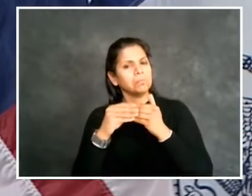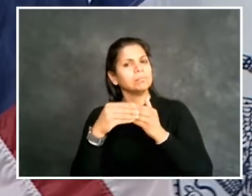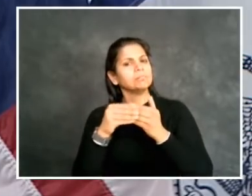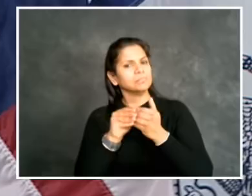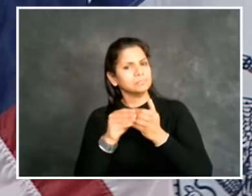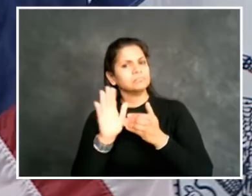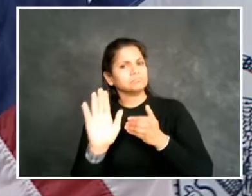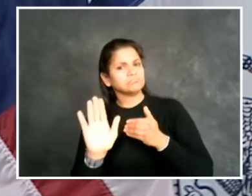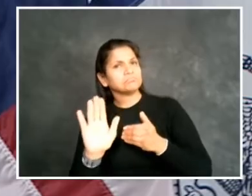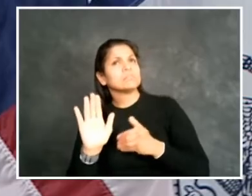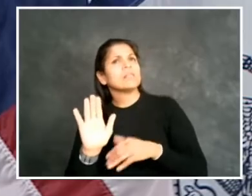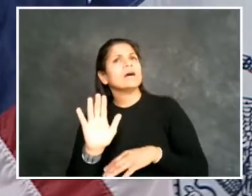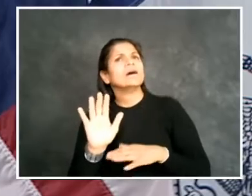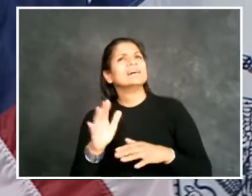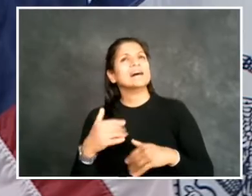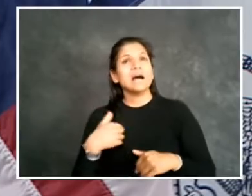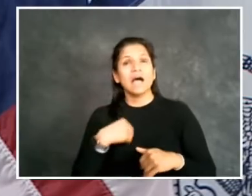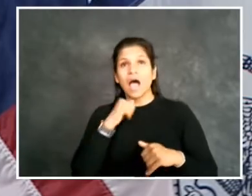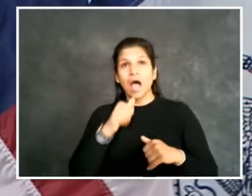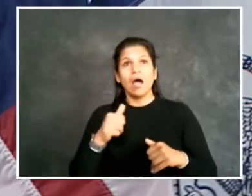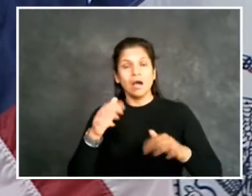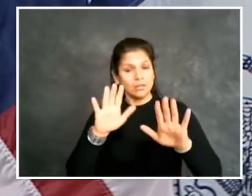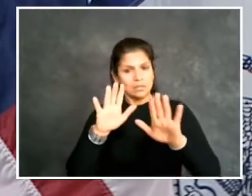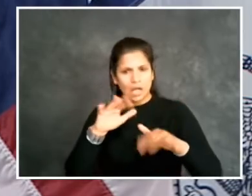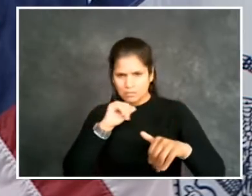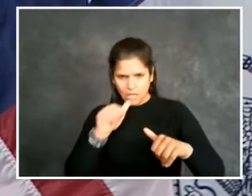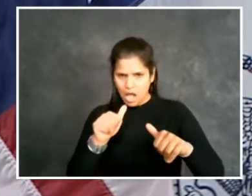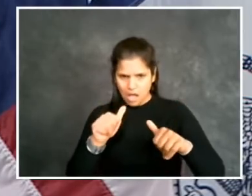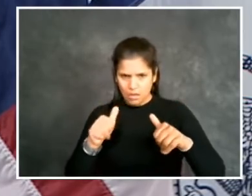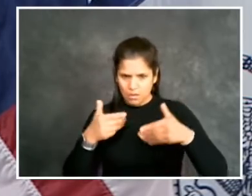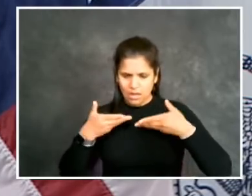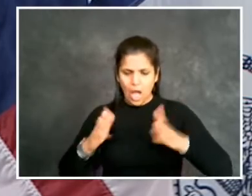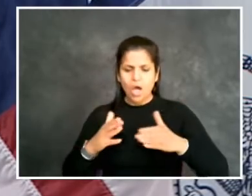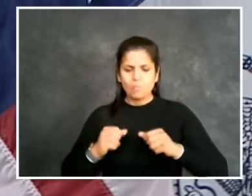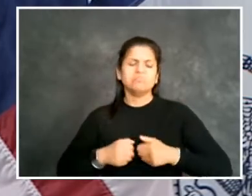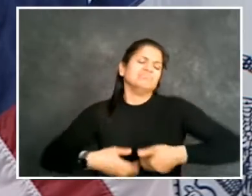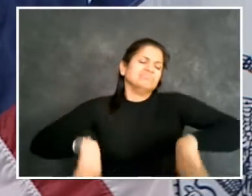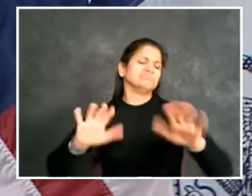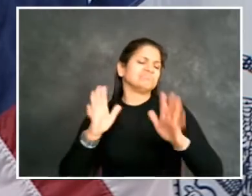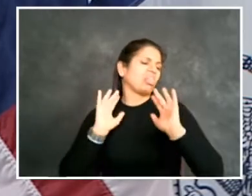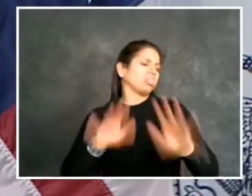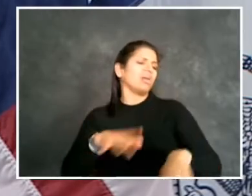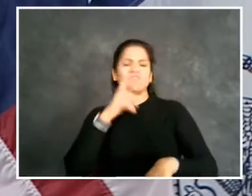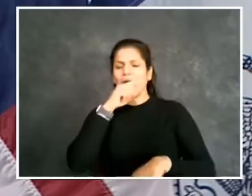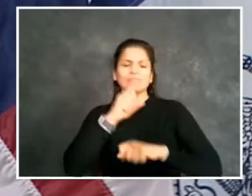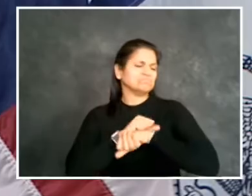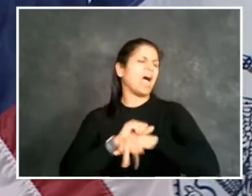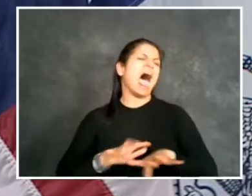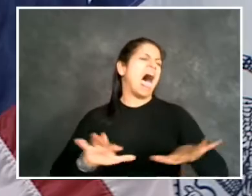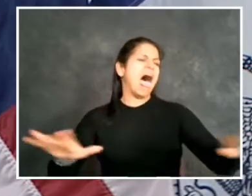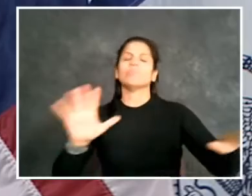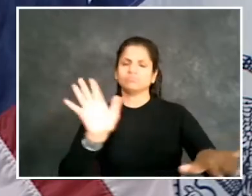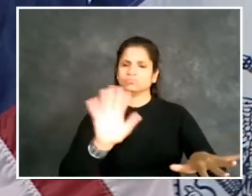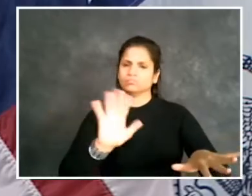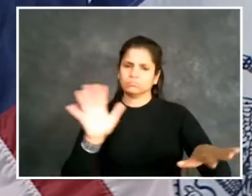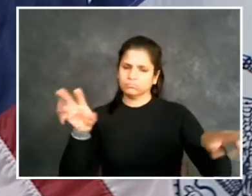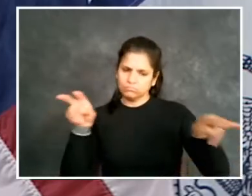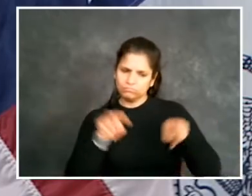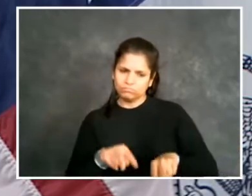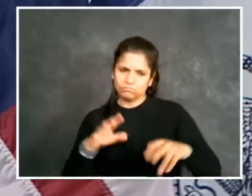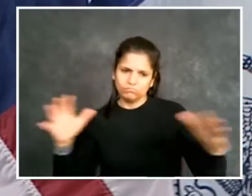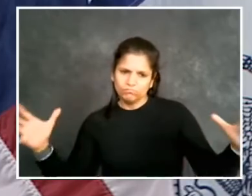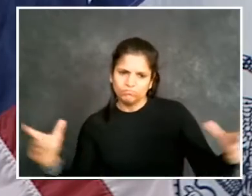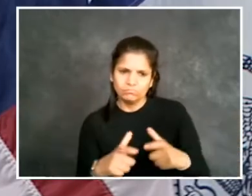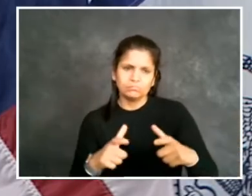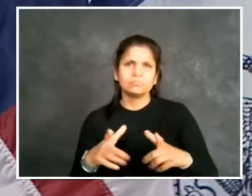rats you described get out of hand, and we will address it head on. I'll follow up today with the health department. We'll assess the